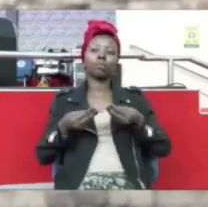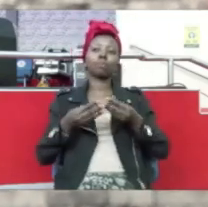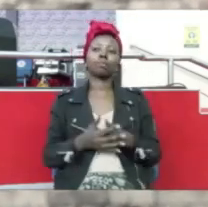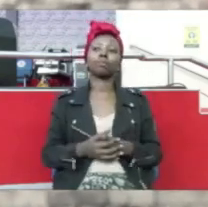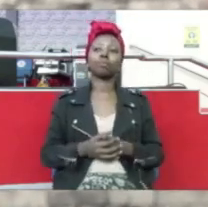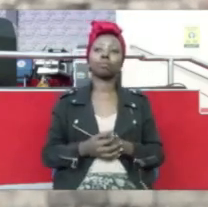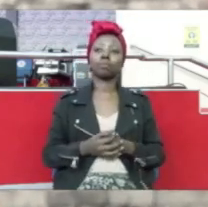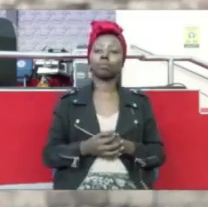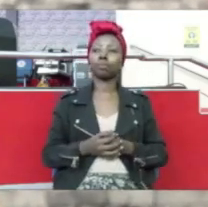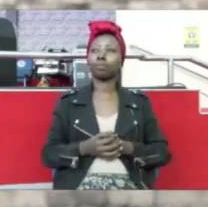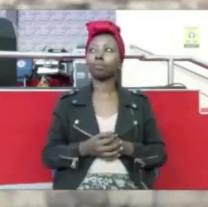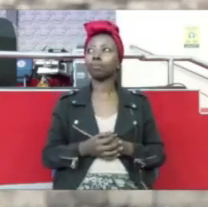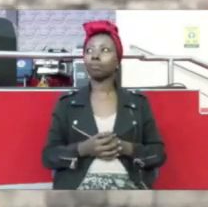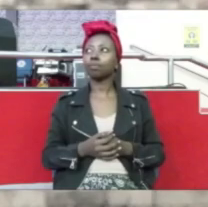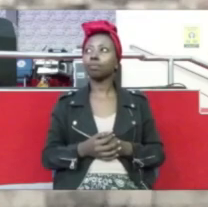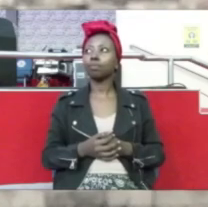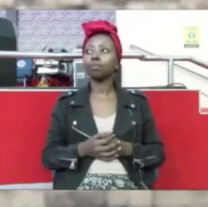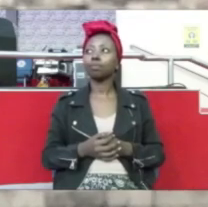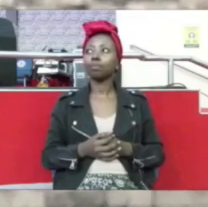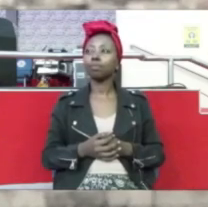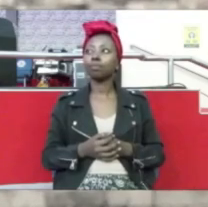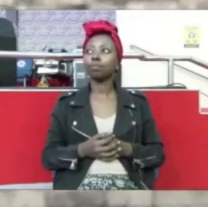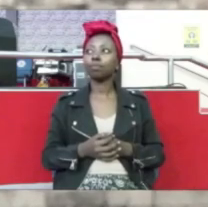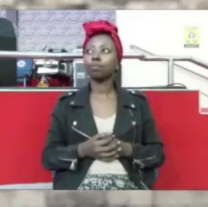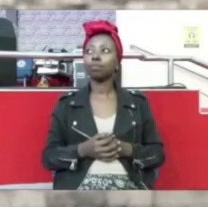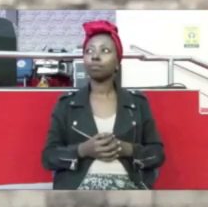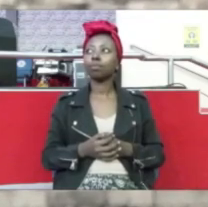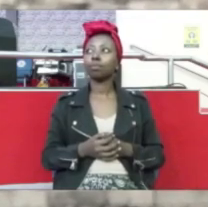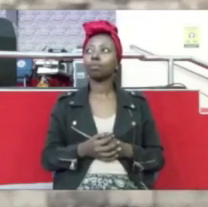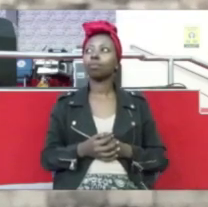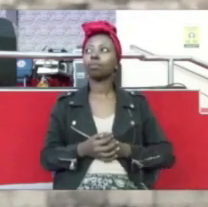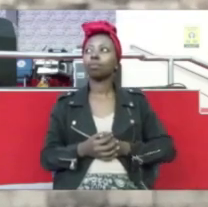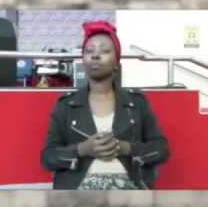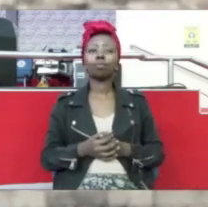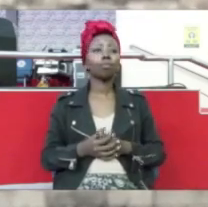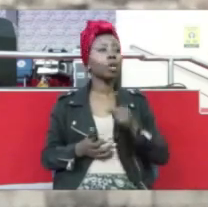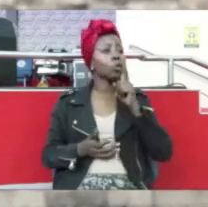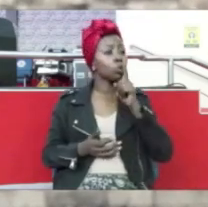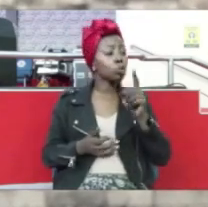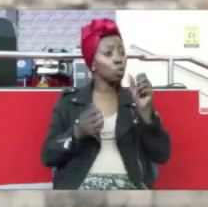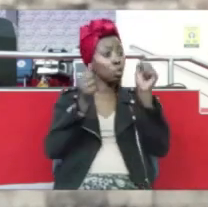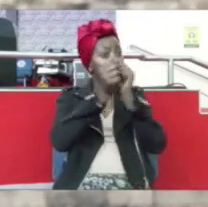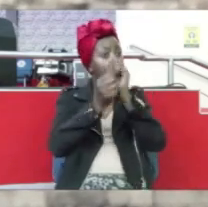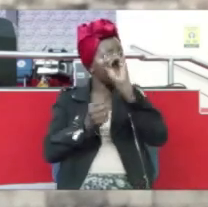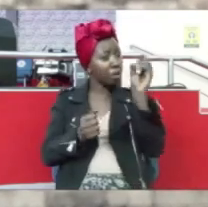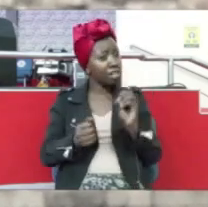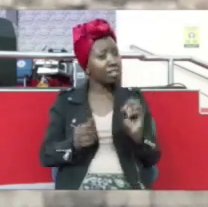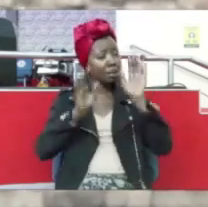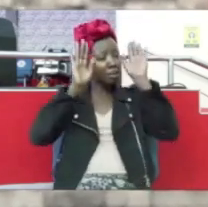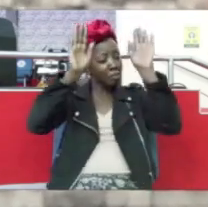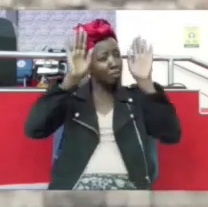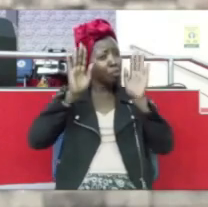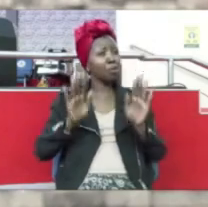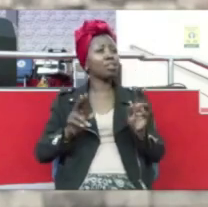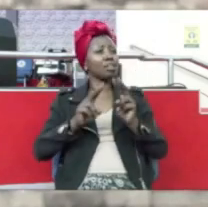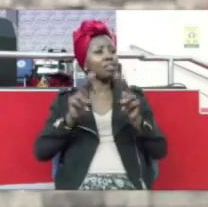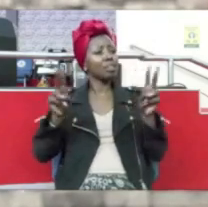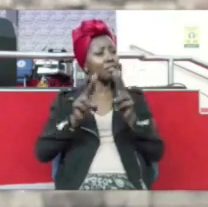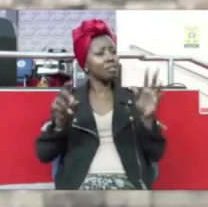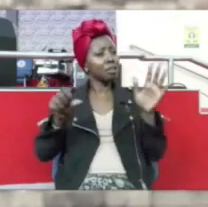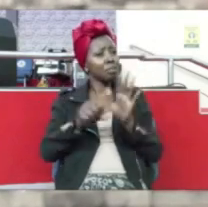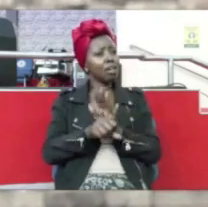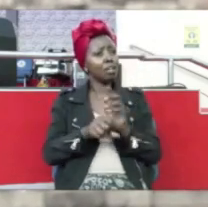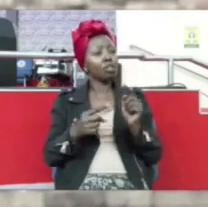kushughulikia mambo yote ambayo yanahitajika kulipiwa mahala hapa. Kwa hivyo tithe yako ni muhimu sana kwetu. Bwana asifiwe.